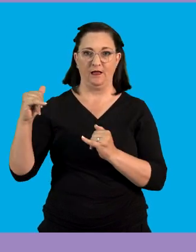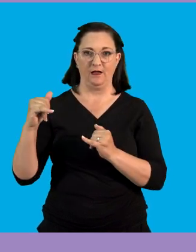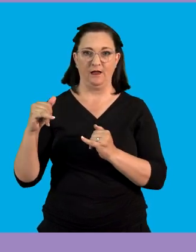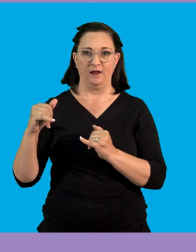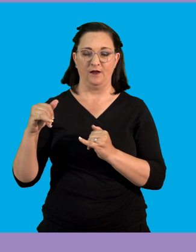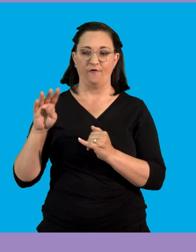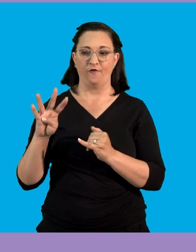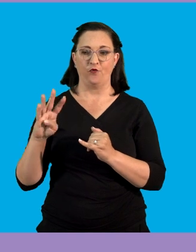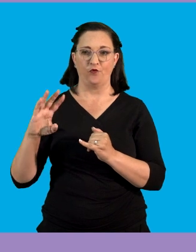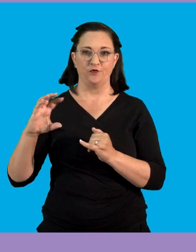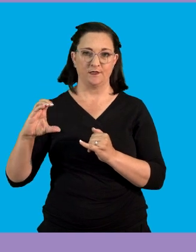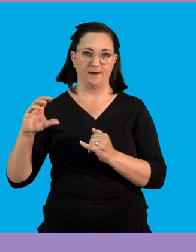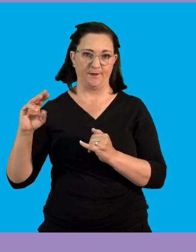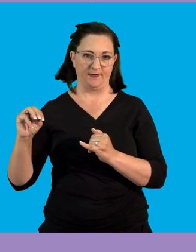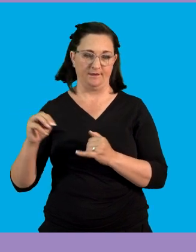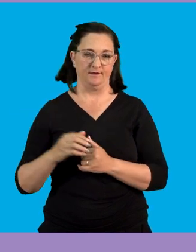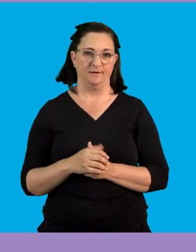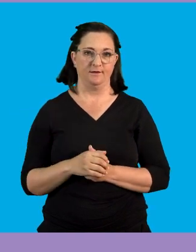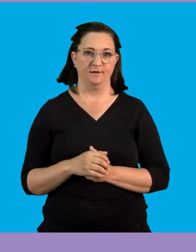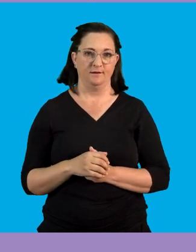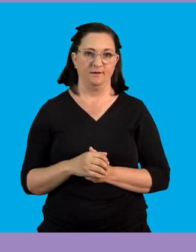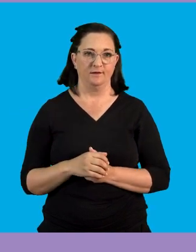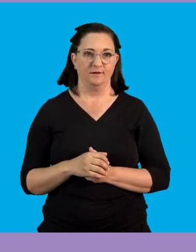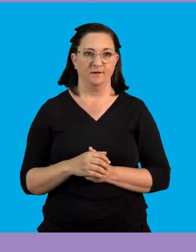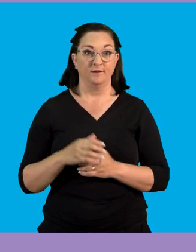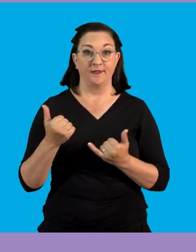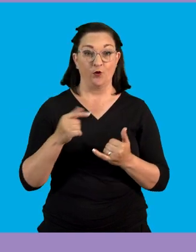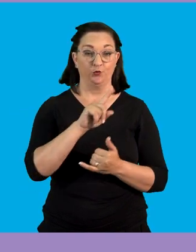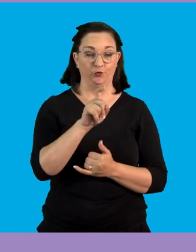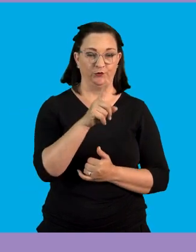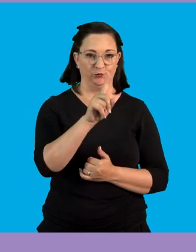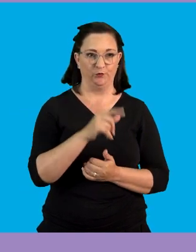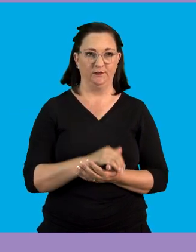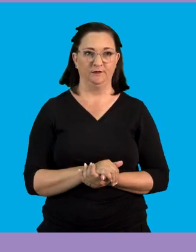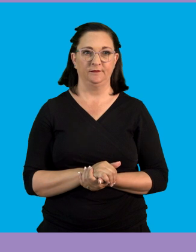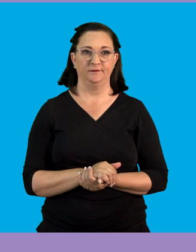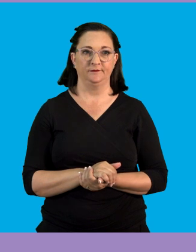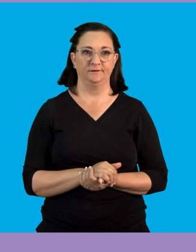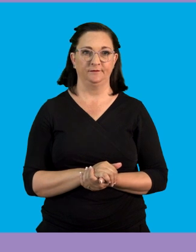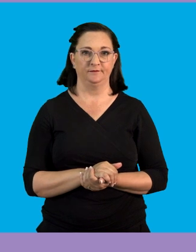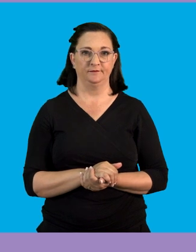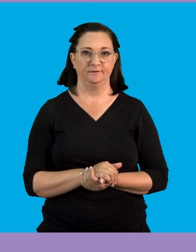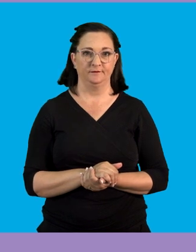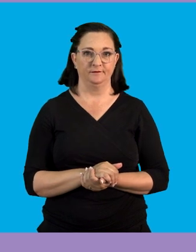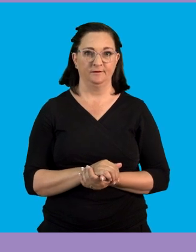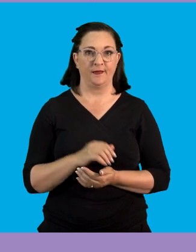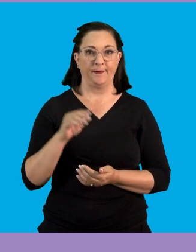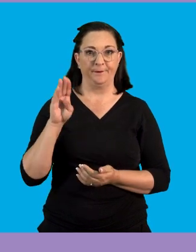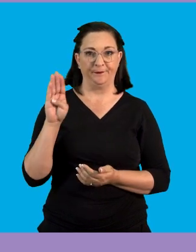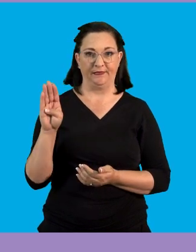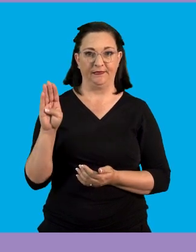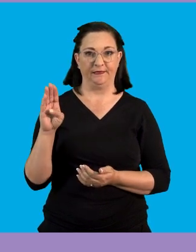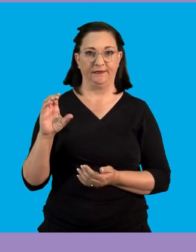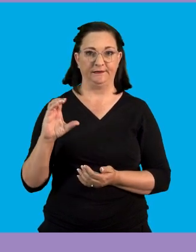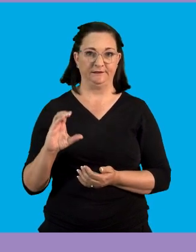BC is 4 centimeters. And what are the questions? Determine the size of angle B